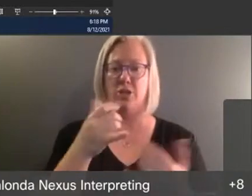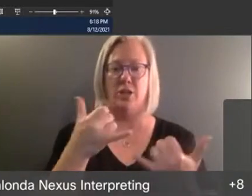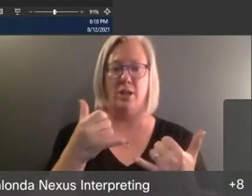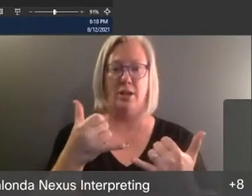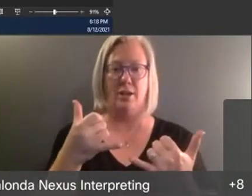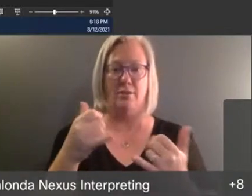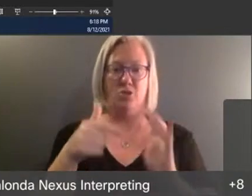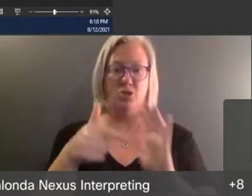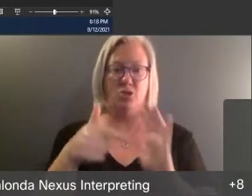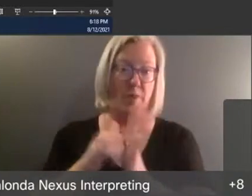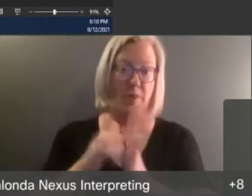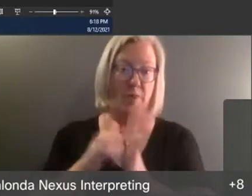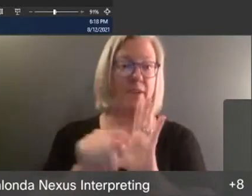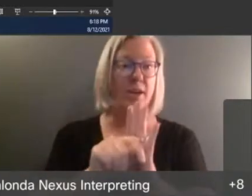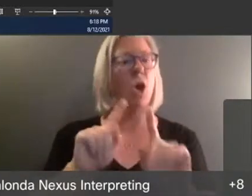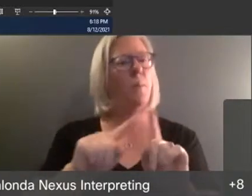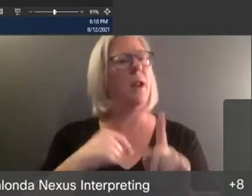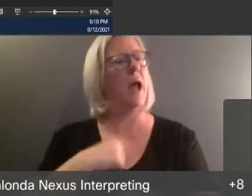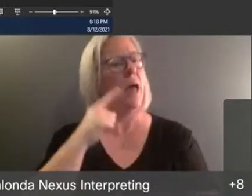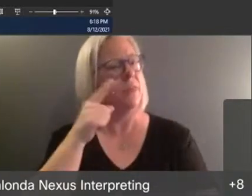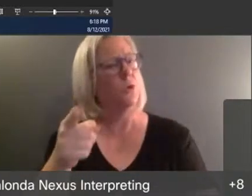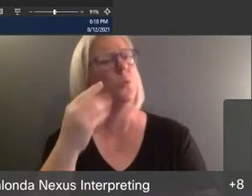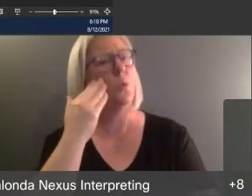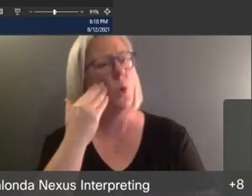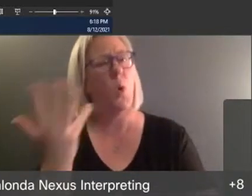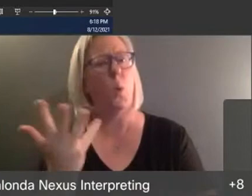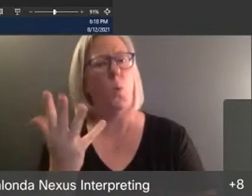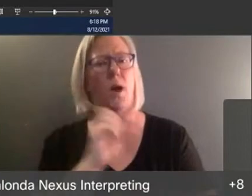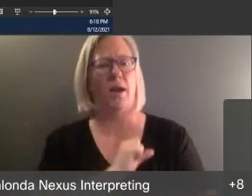think everybody knows what Senator Wagle said.